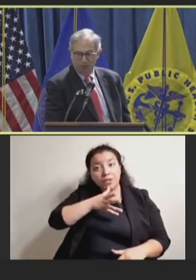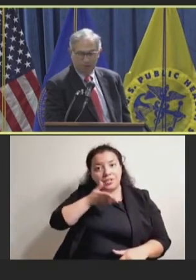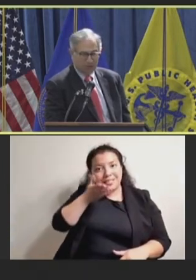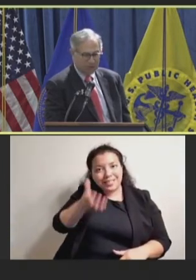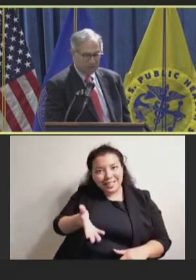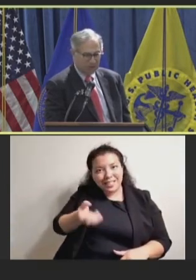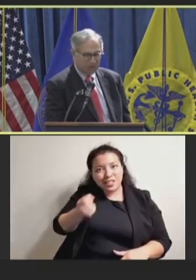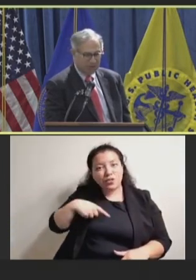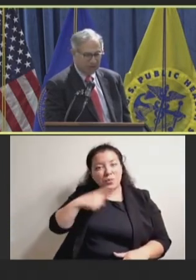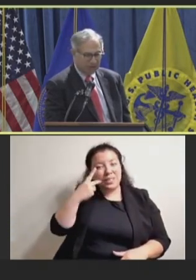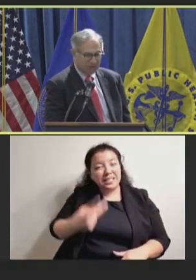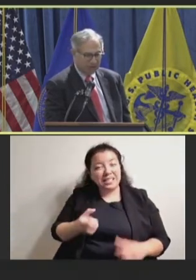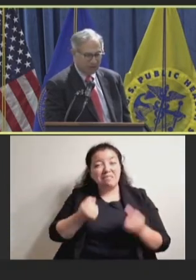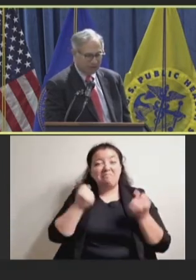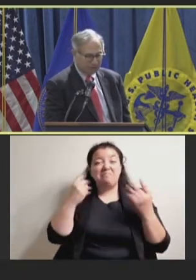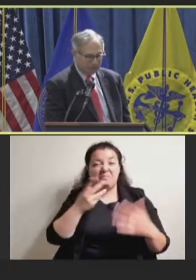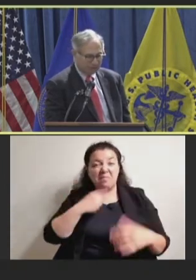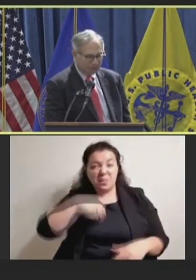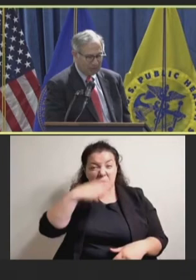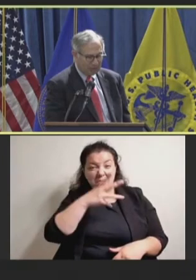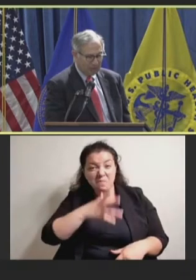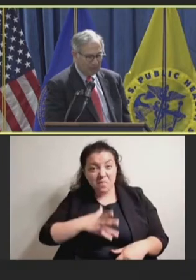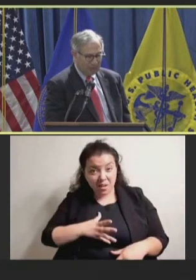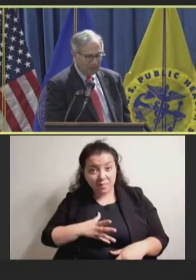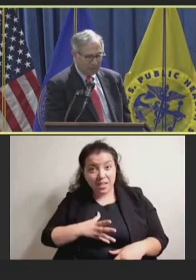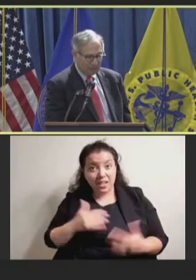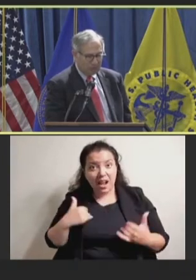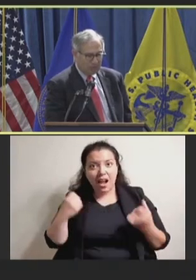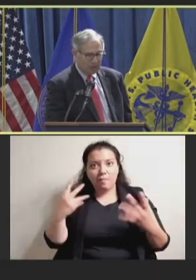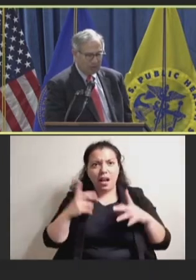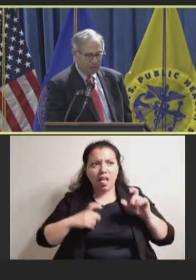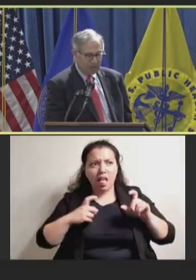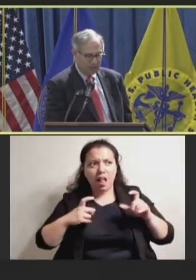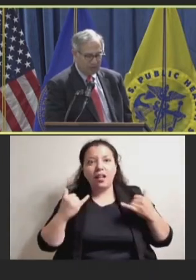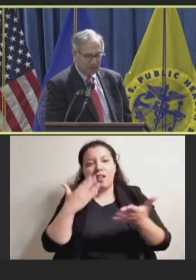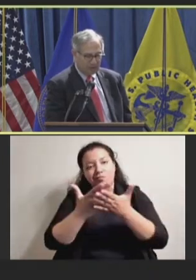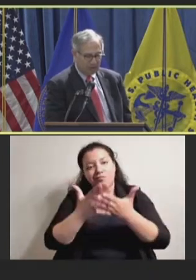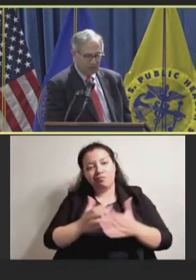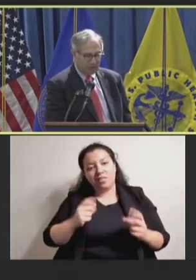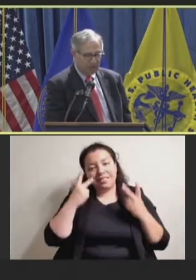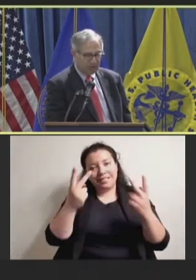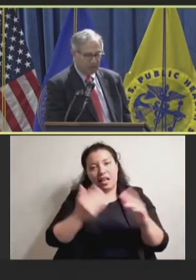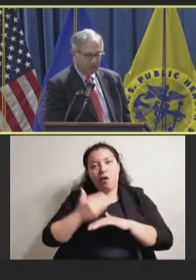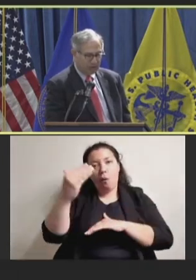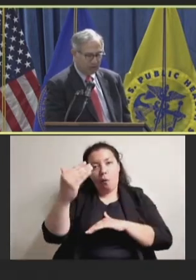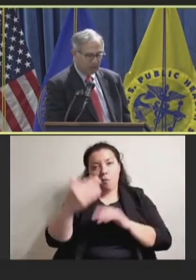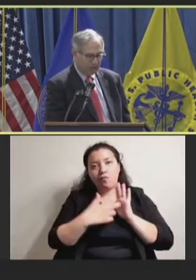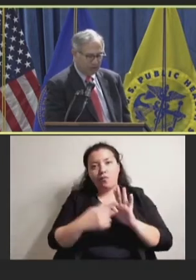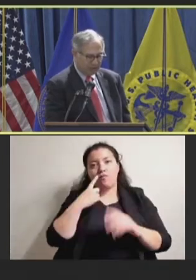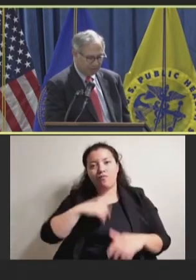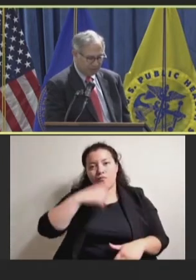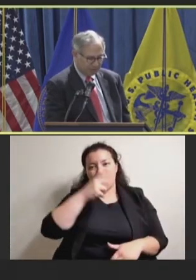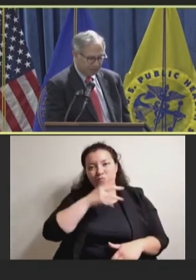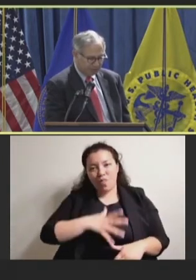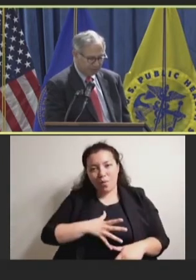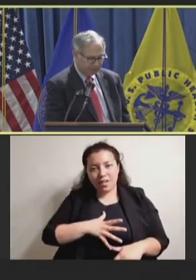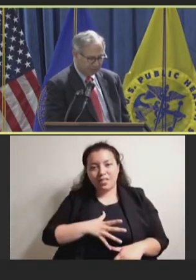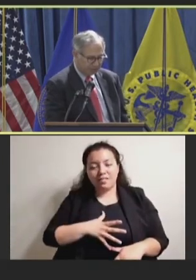were overrepresented, but they clearly are. So let me move on to the conclusions from our committee.